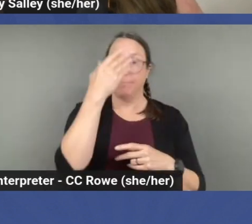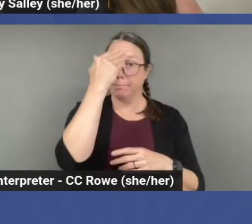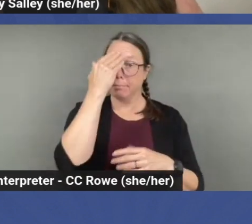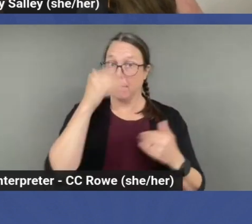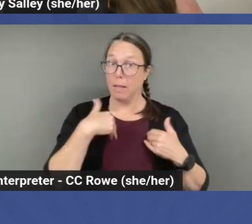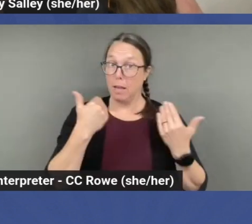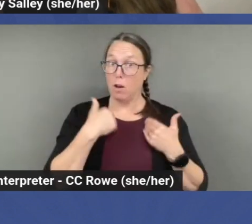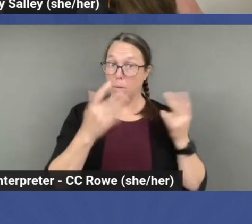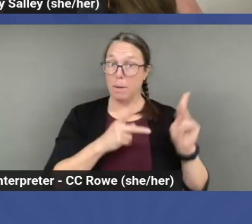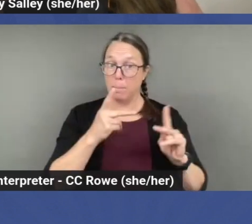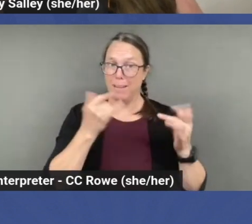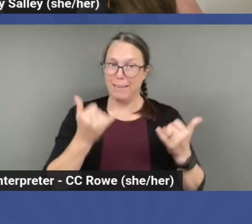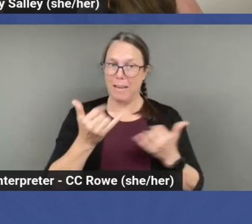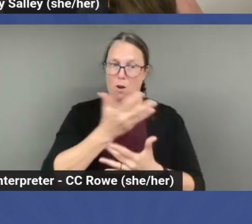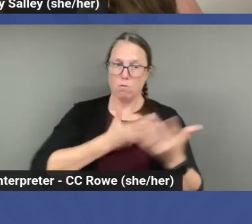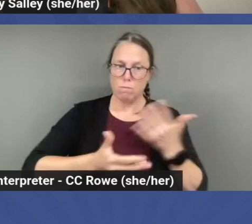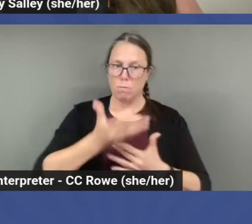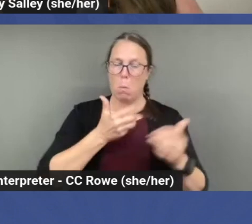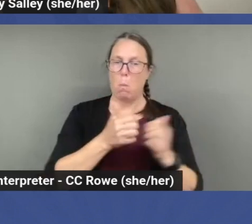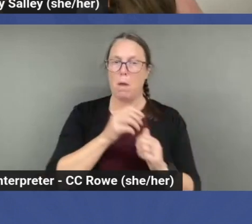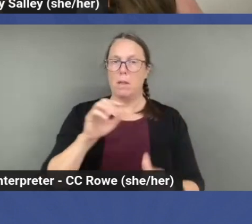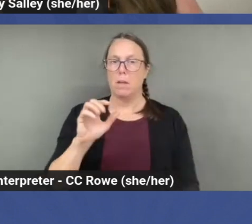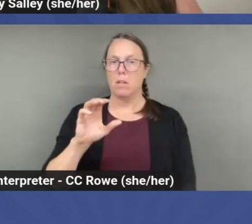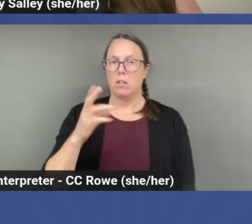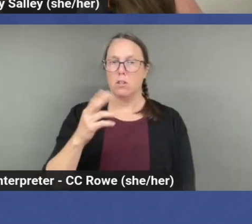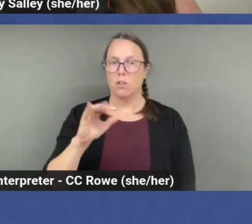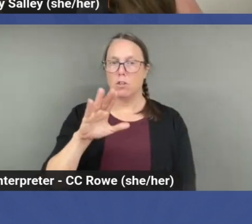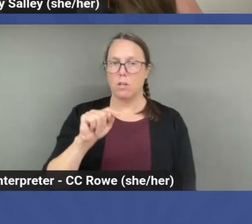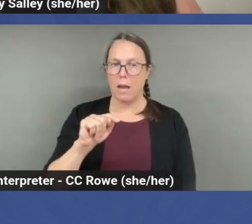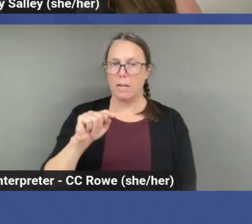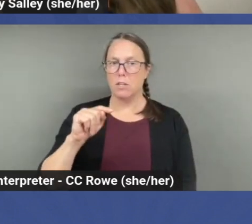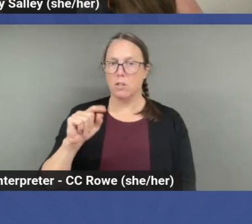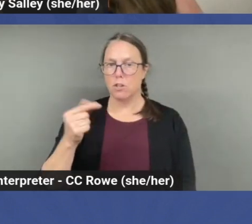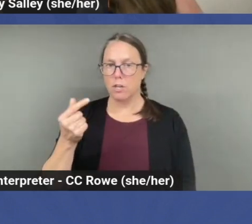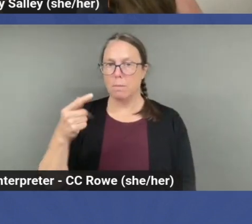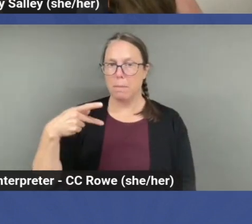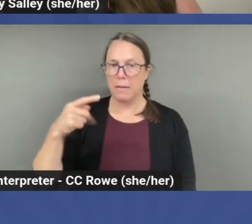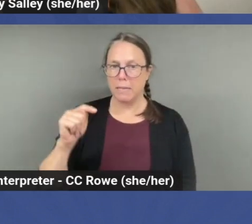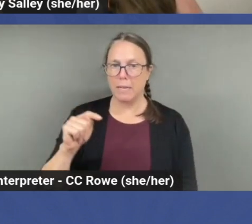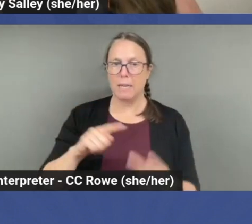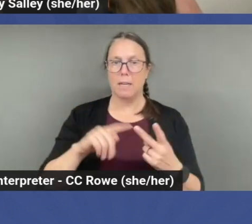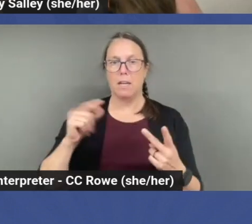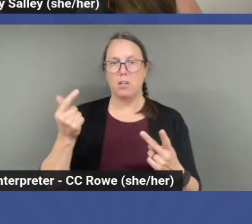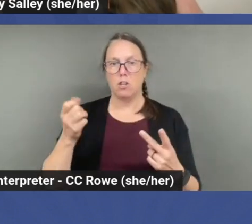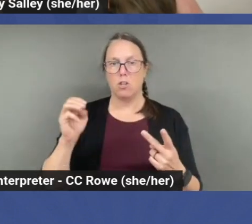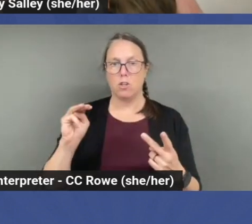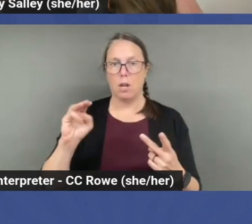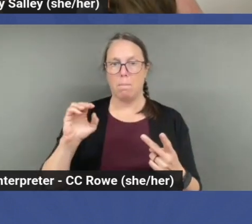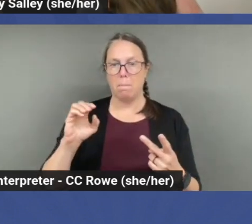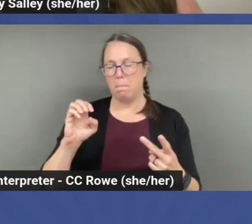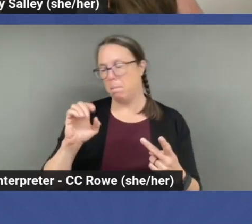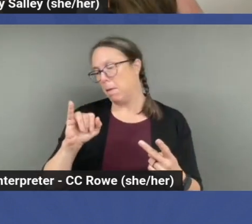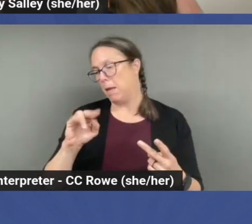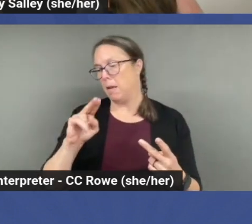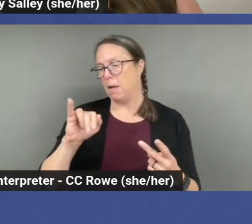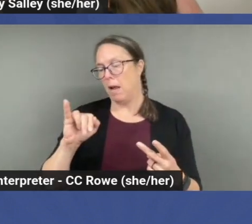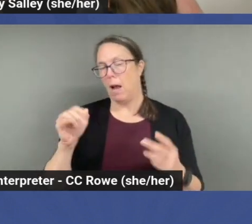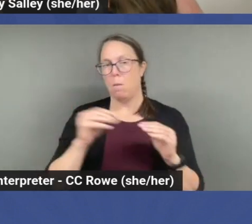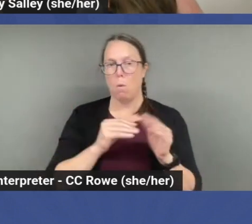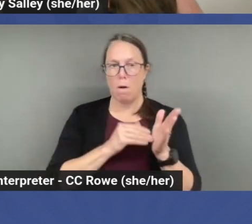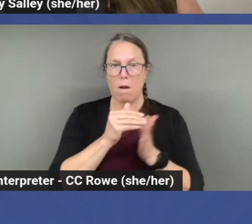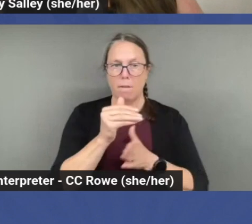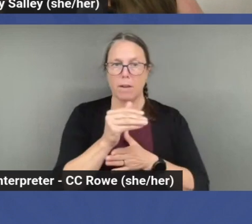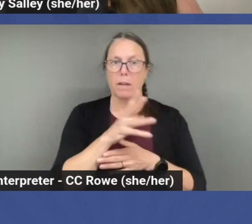are interacting with ChatGPT, with Gemini more and more, and are even asking them to do their own work, but that's a different